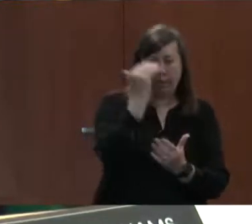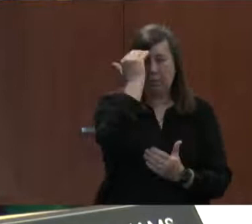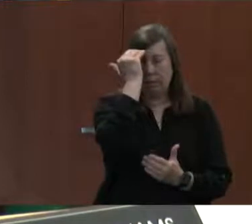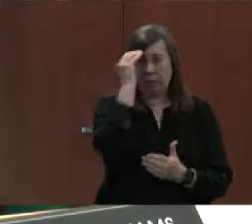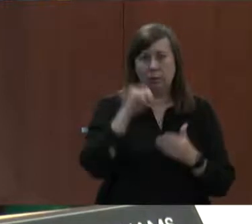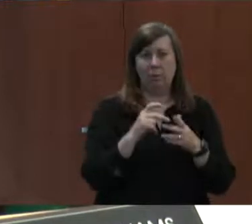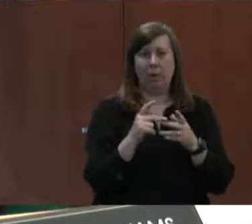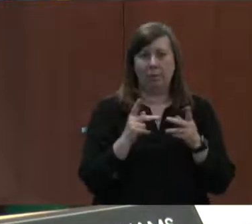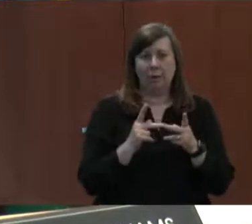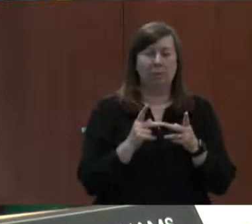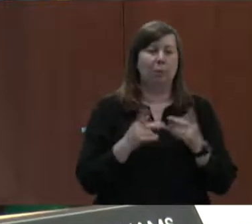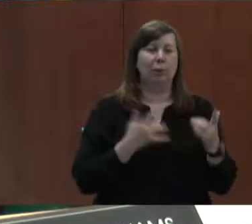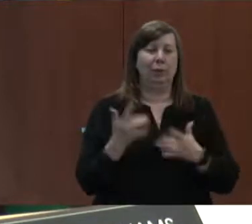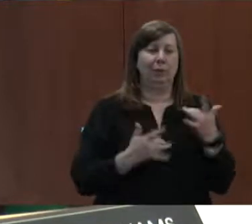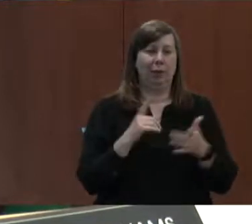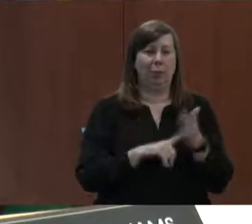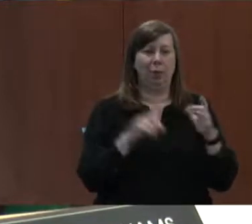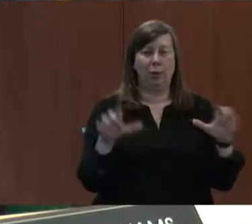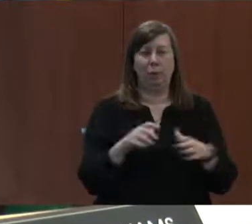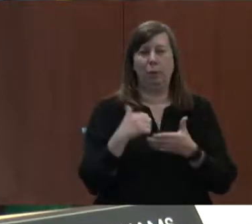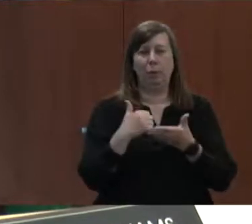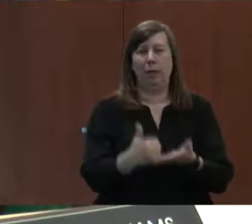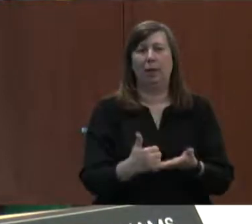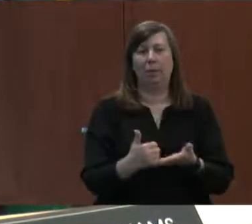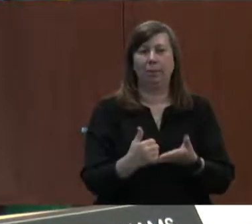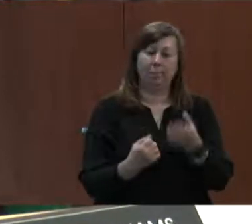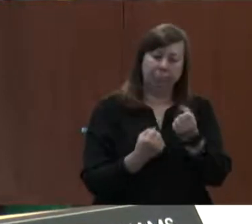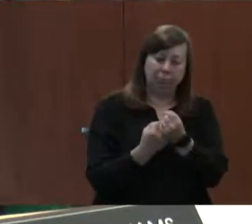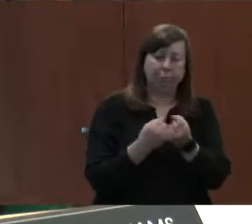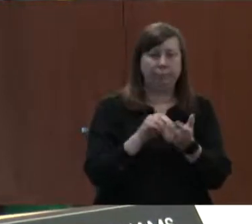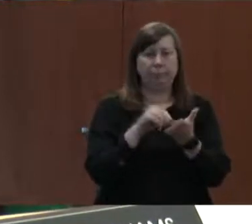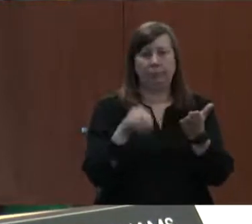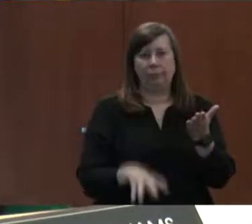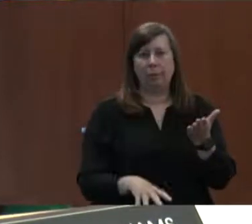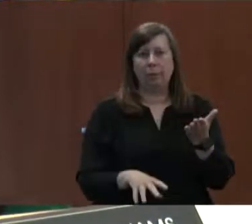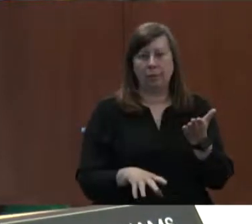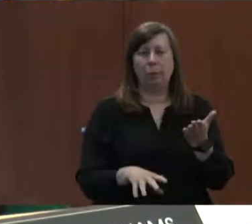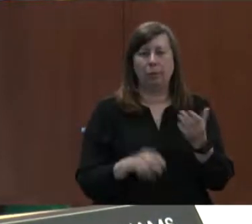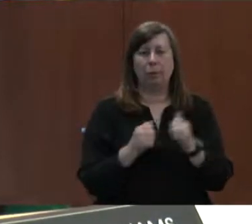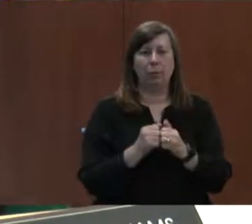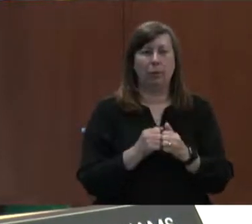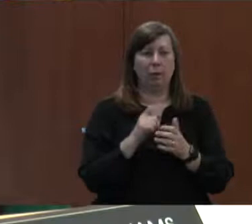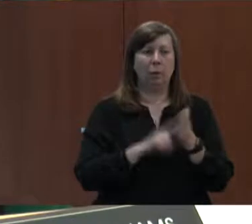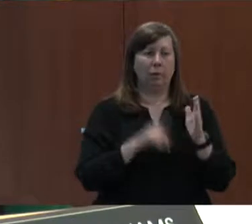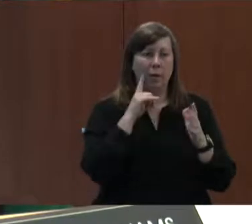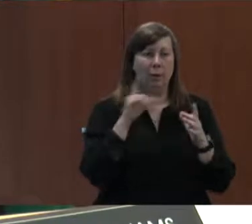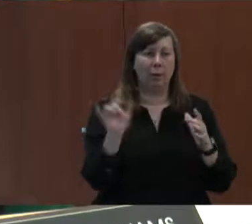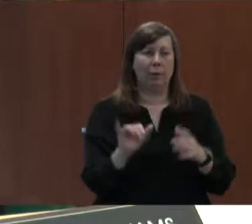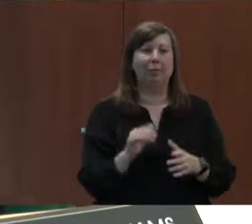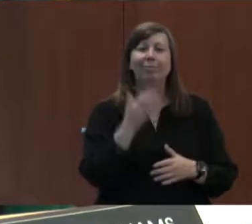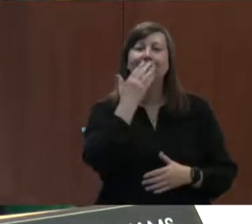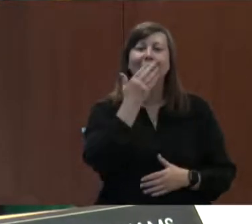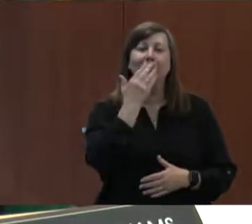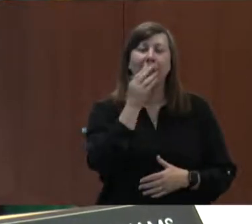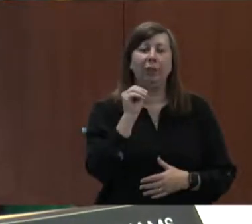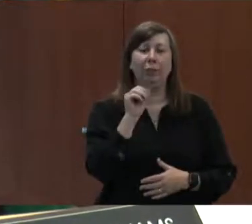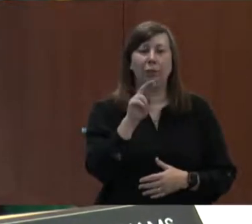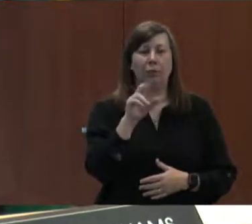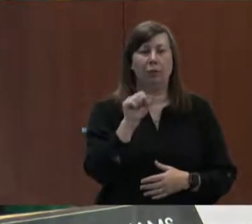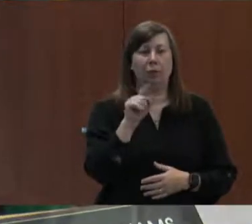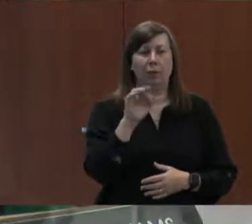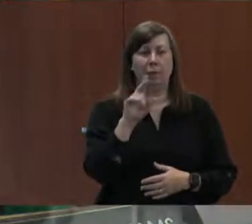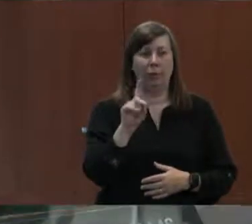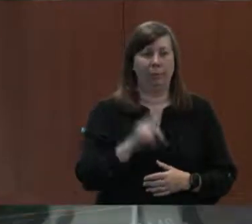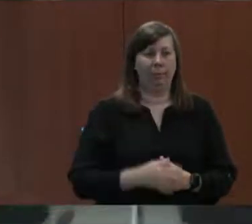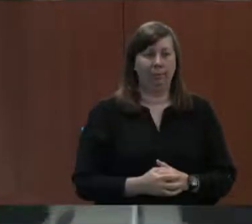that position. I'm excited what that will do to help support our students with at-risk behaviors. So thank you, Mr. Stauffer. Anything